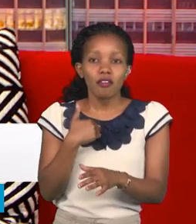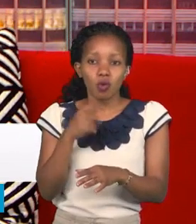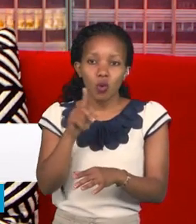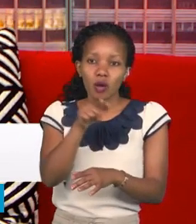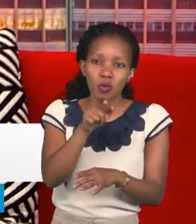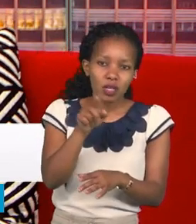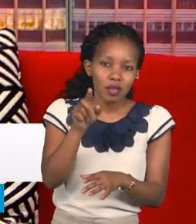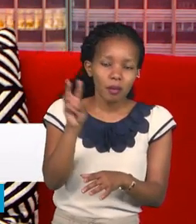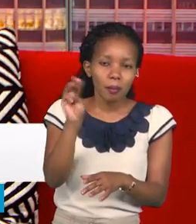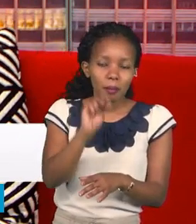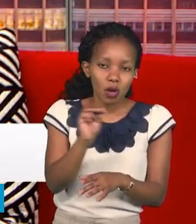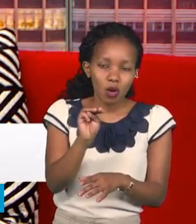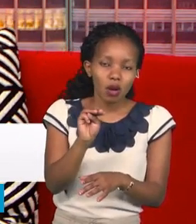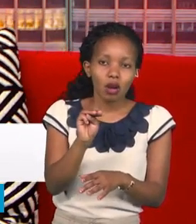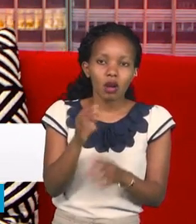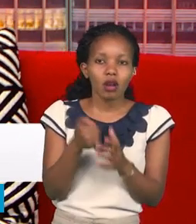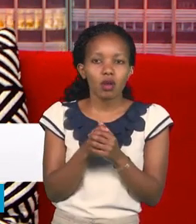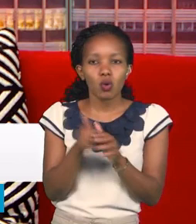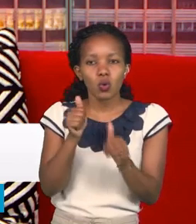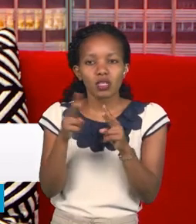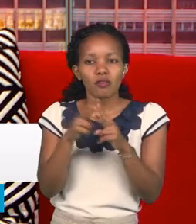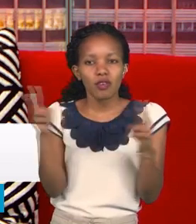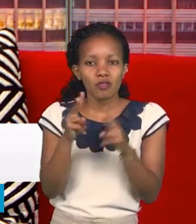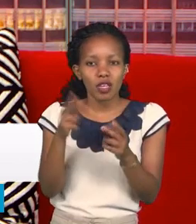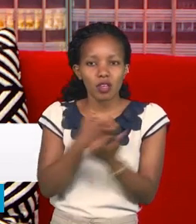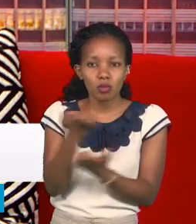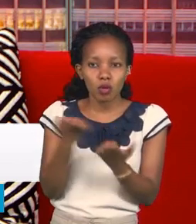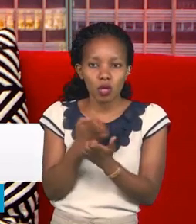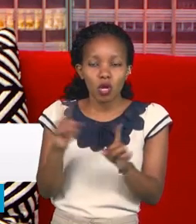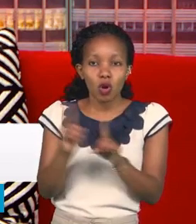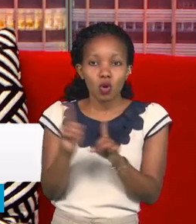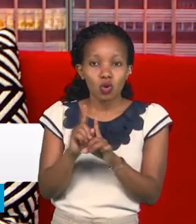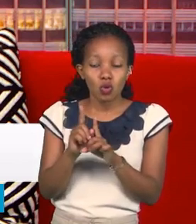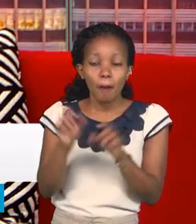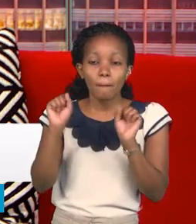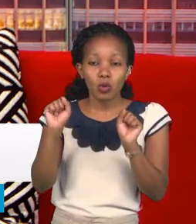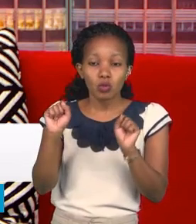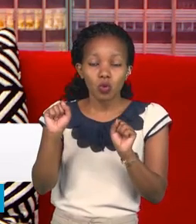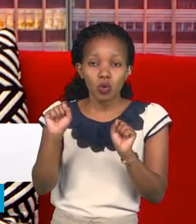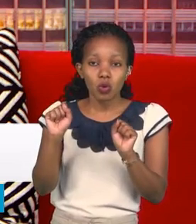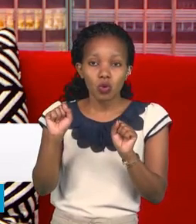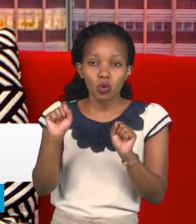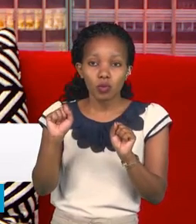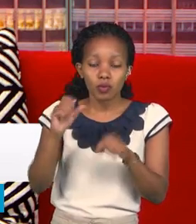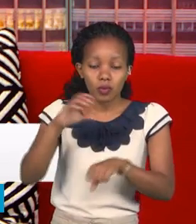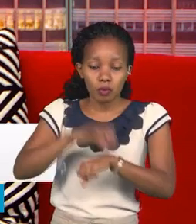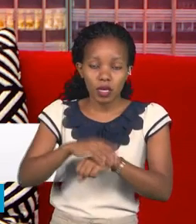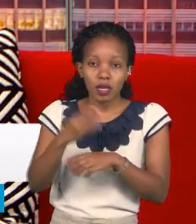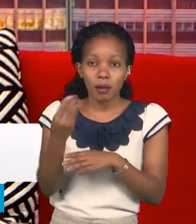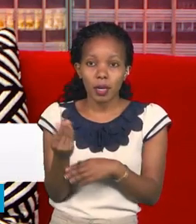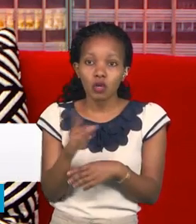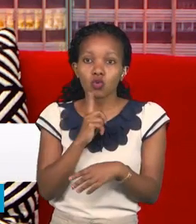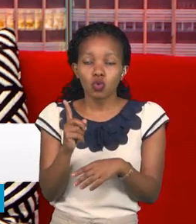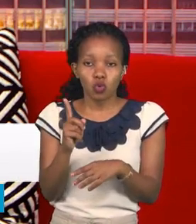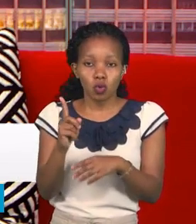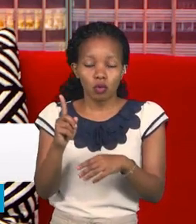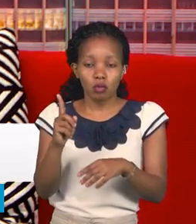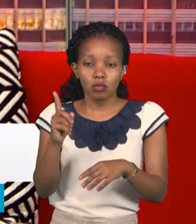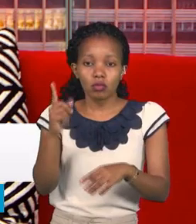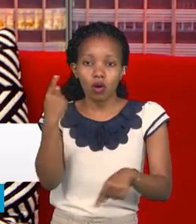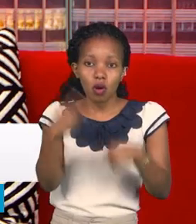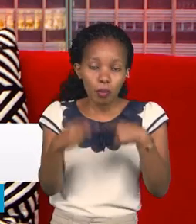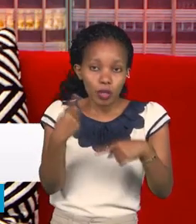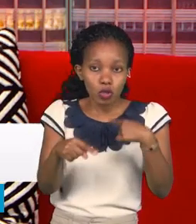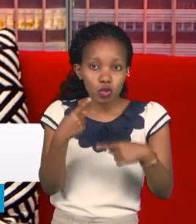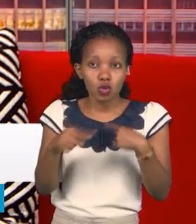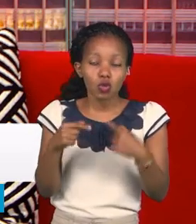million to 1.2 million, which is a very, very economical and very affordable. So that's where you give a fight in the competition, in sense, to